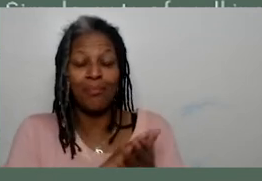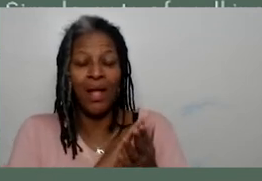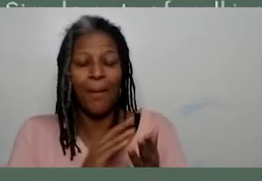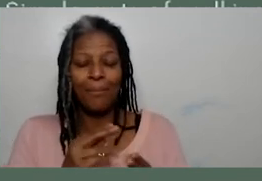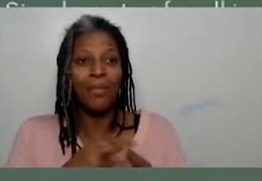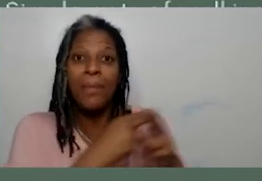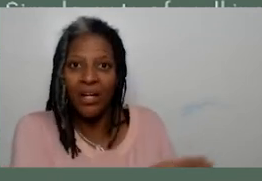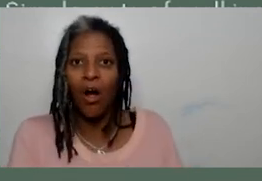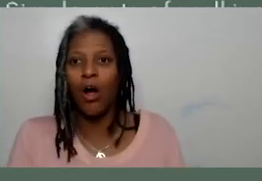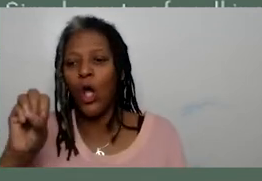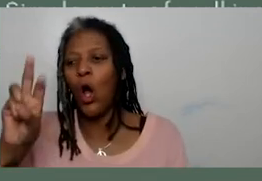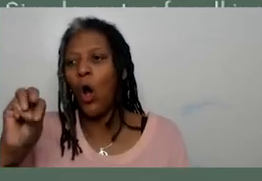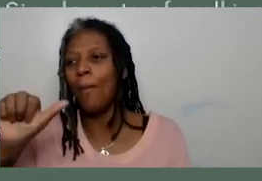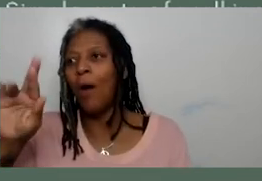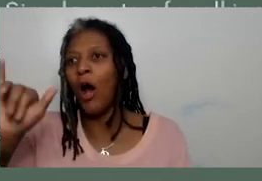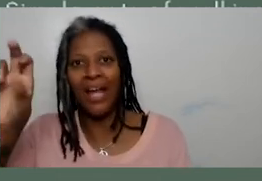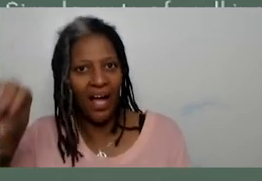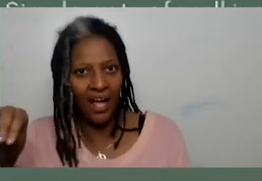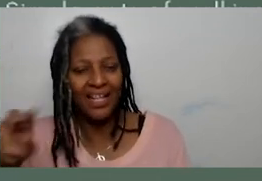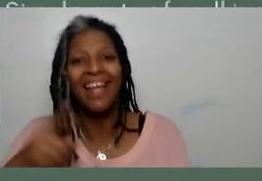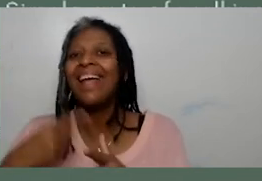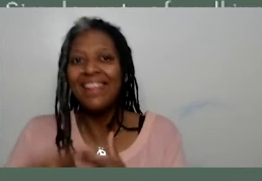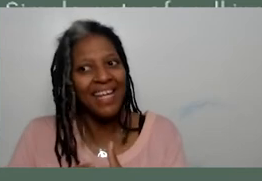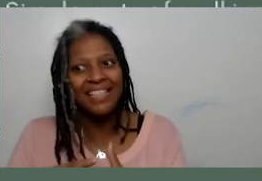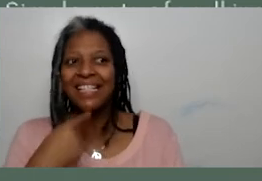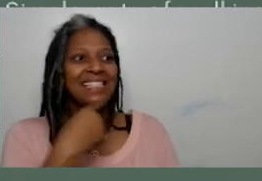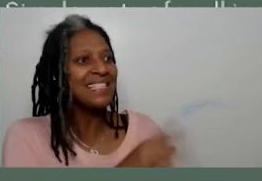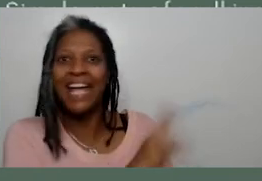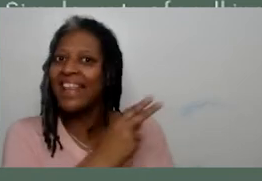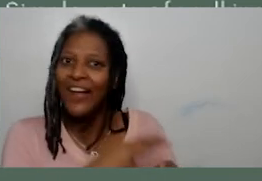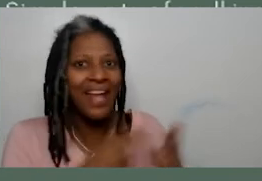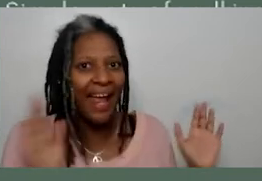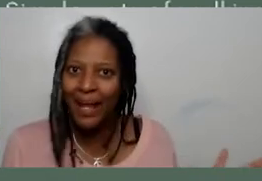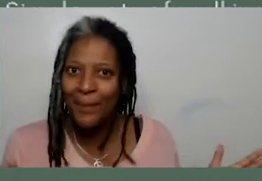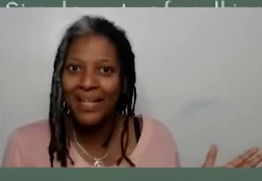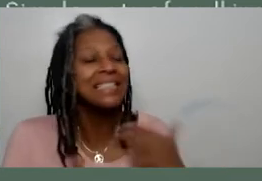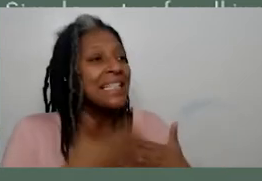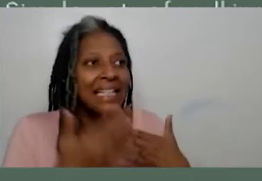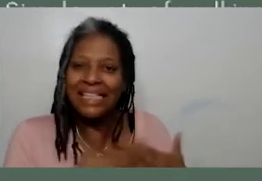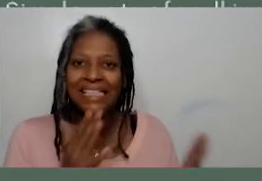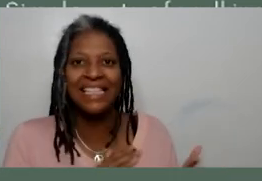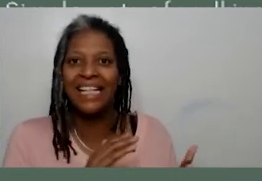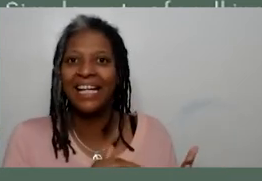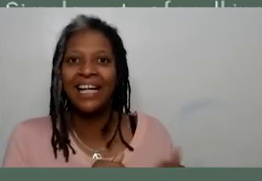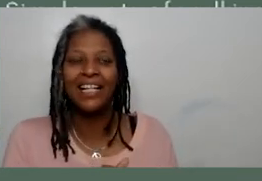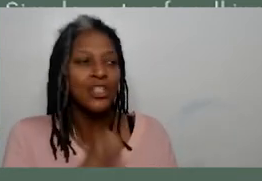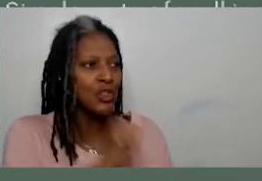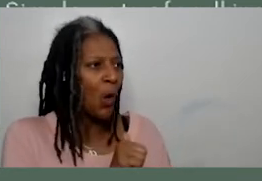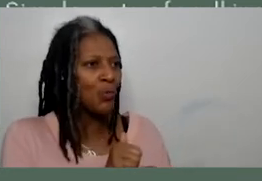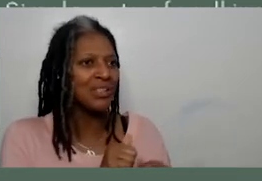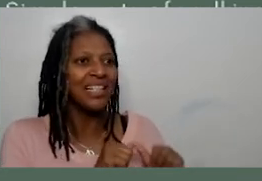to utilize pronouns. You practice and understand what are my biases or walls that are coming up that